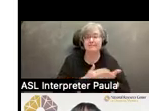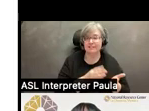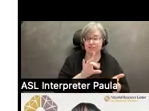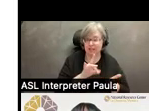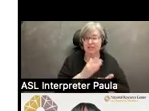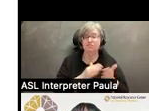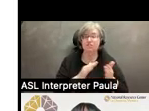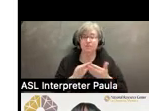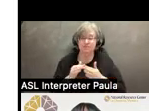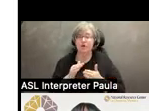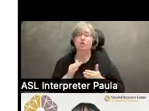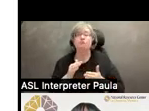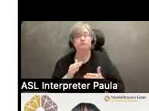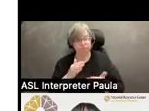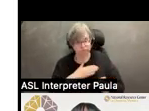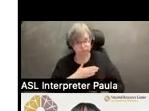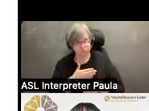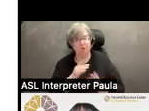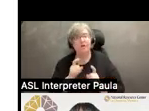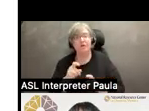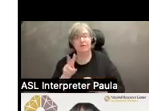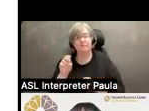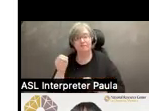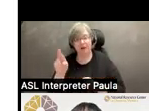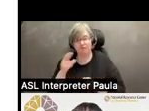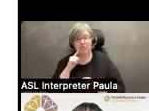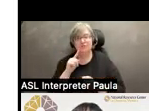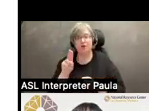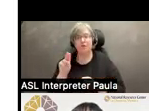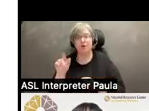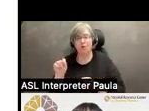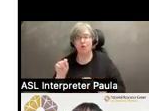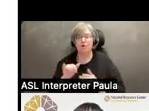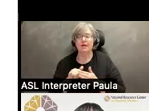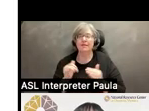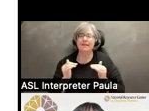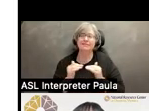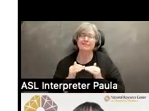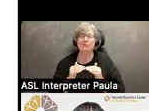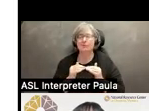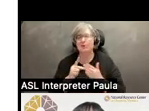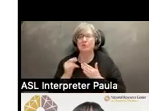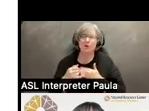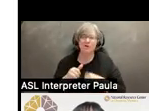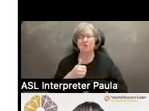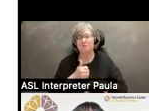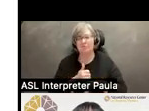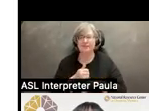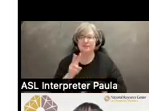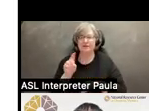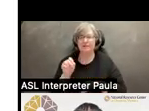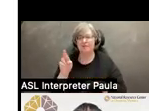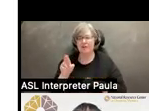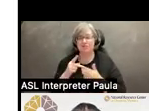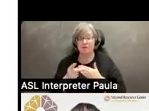agreed to give us vouchers for those units, which are the equivalent of like a project-based voucher program. So as long as you live